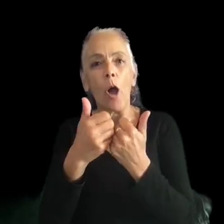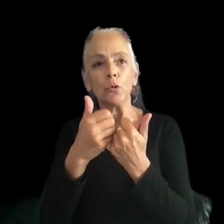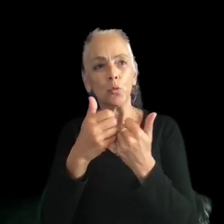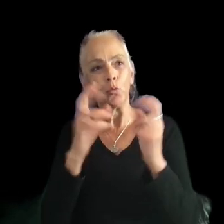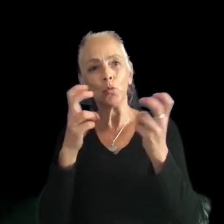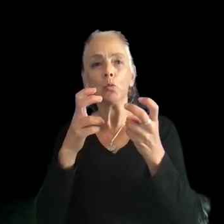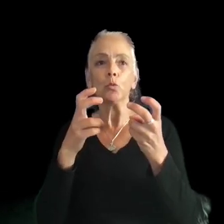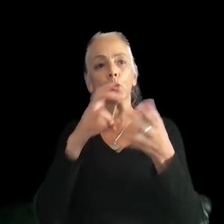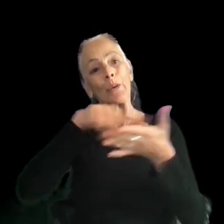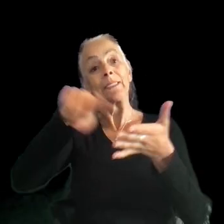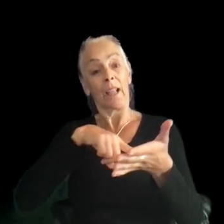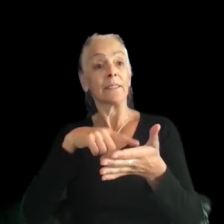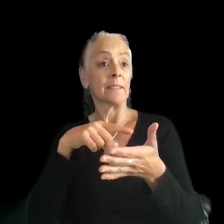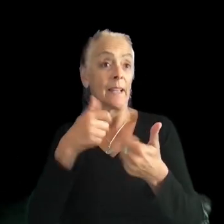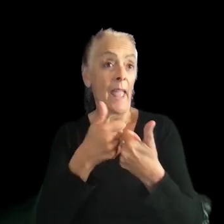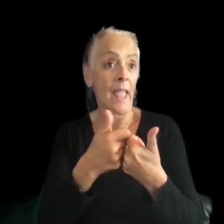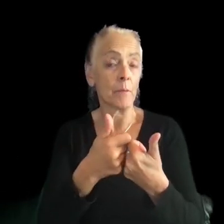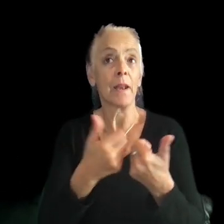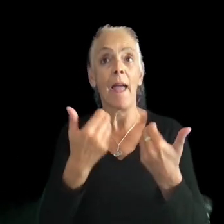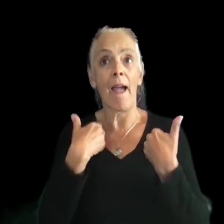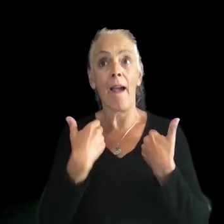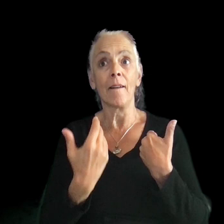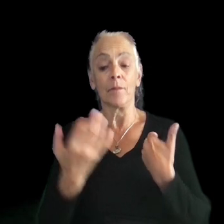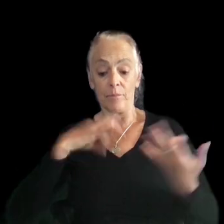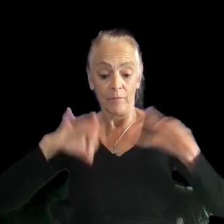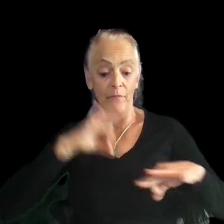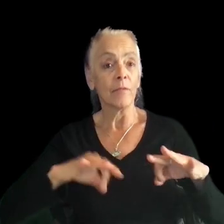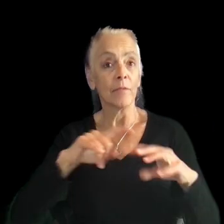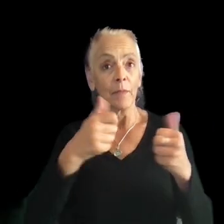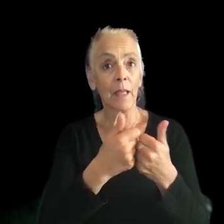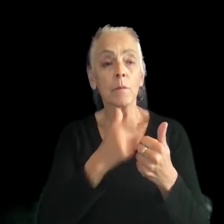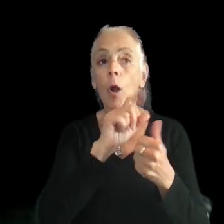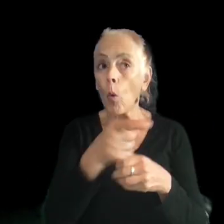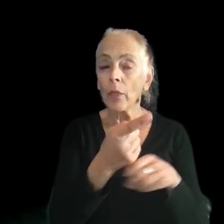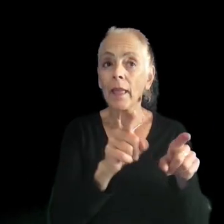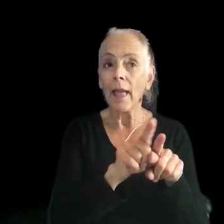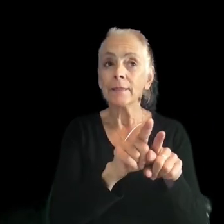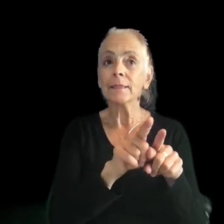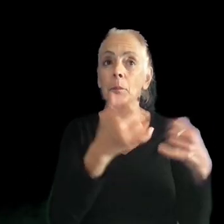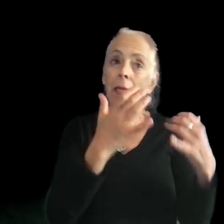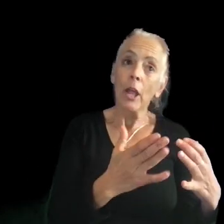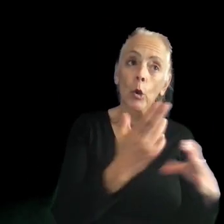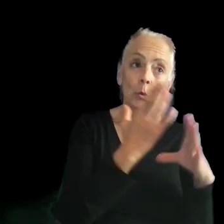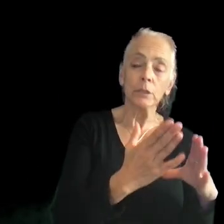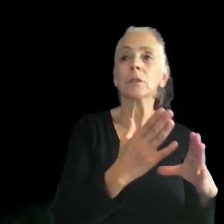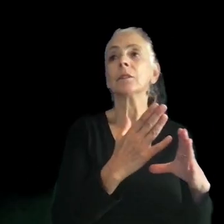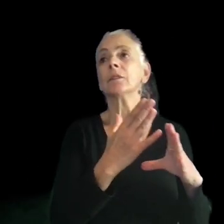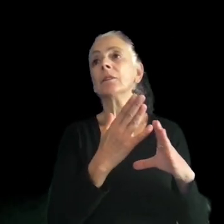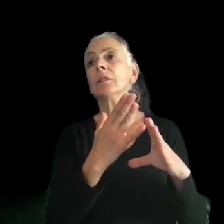that game and how to to have the takeaways from that game not as a user only as a player a user only but